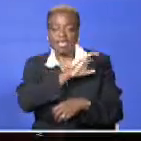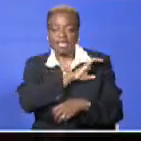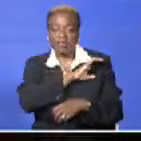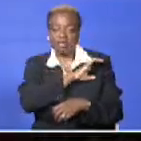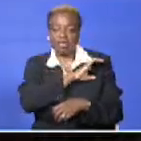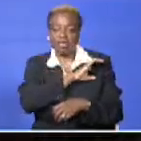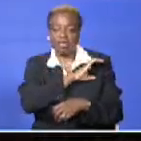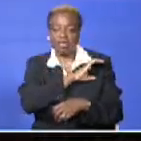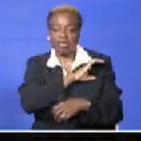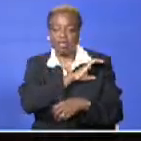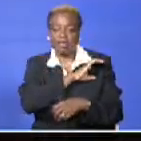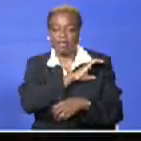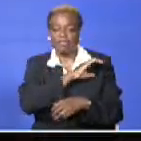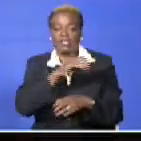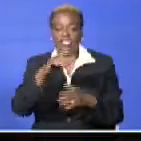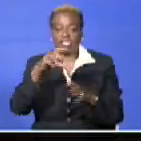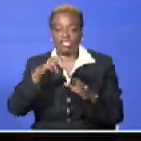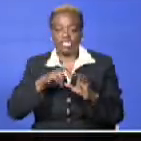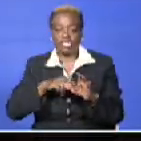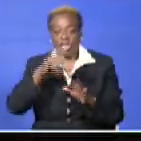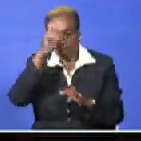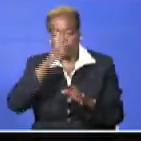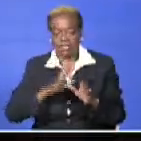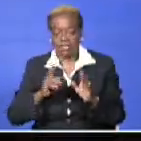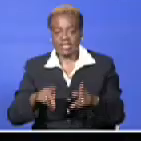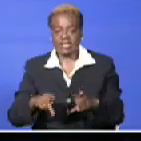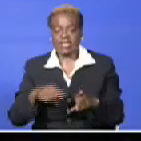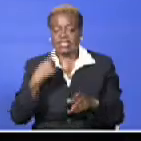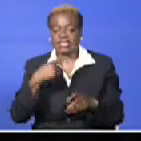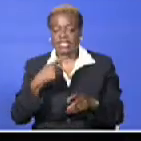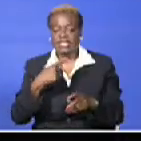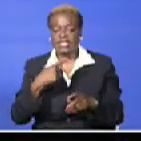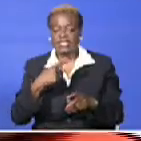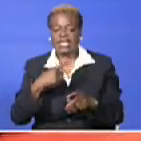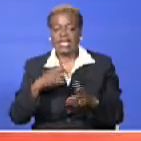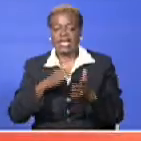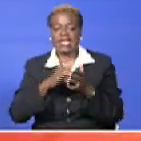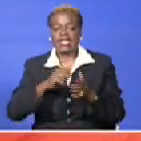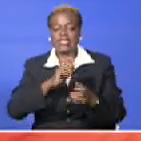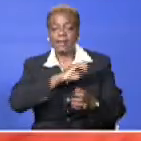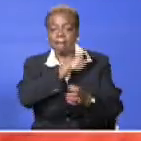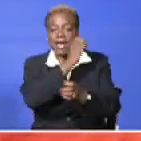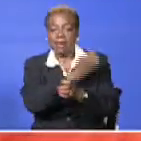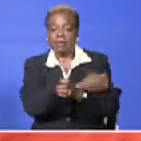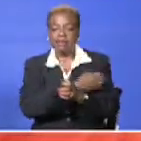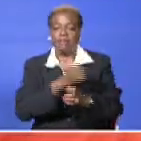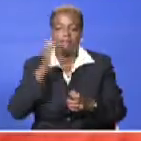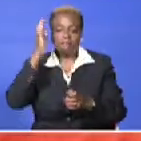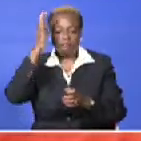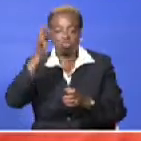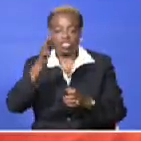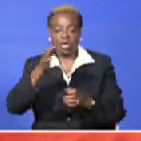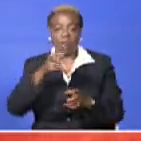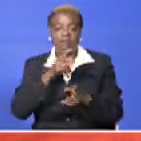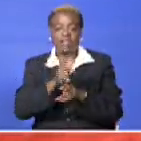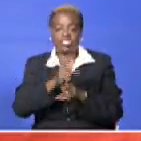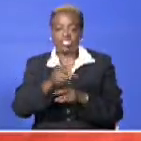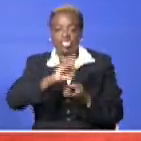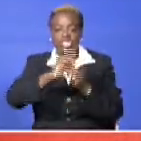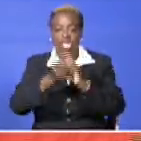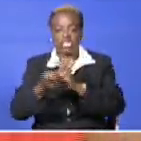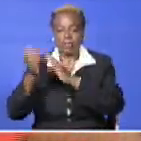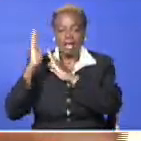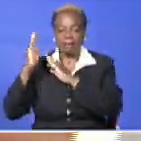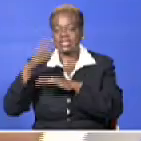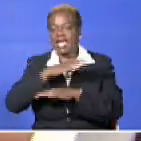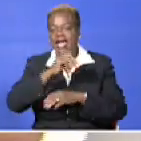is not just about giving scholarships, but empowering future professionals to change the Bahamas and the world.